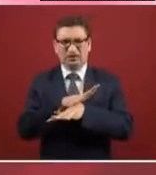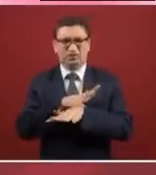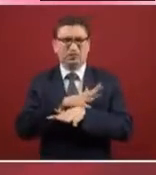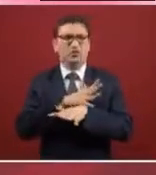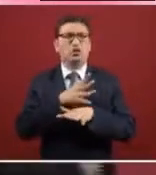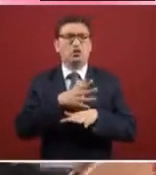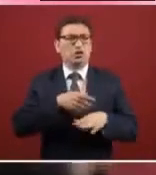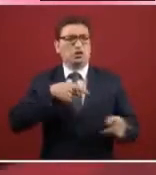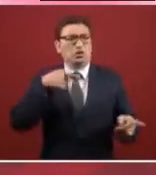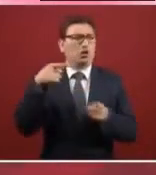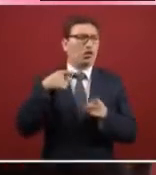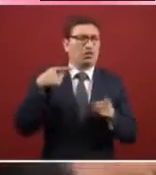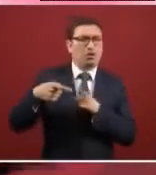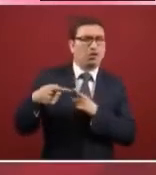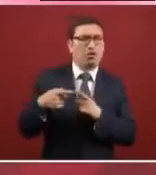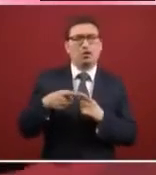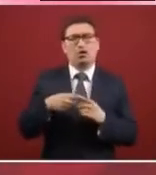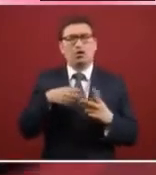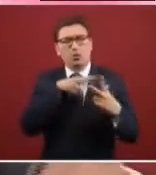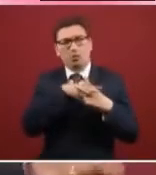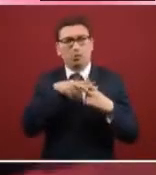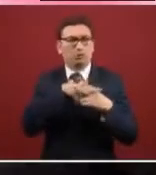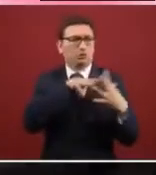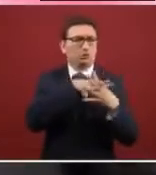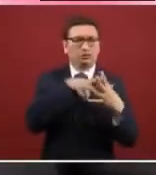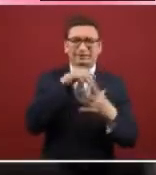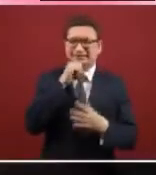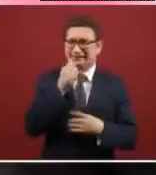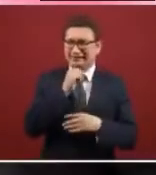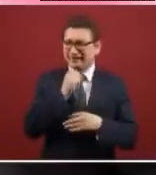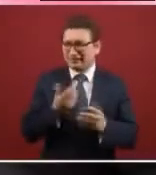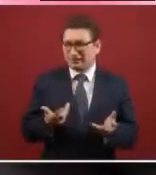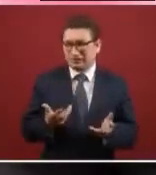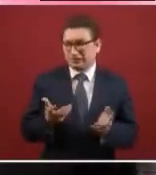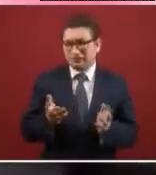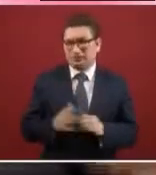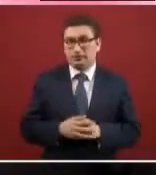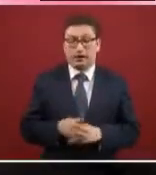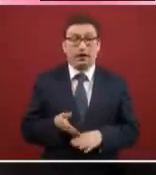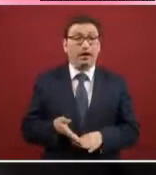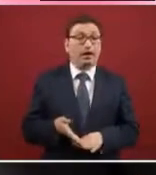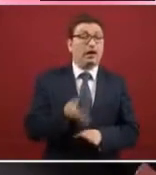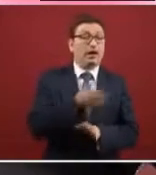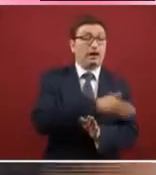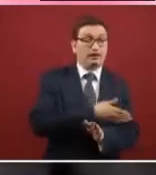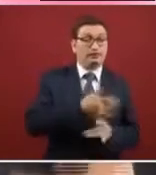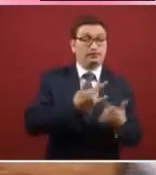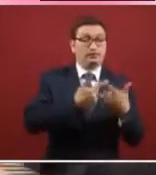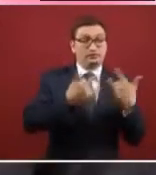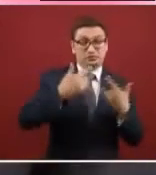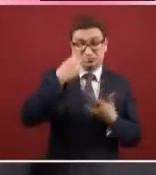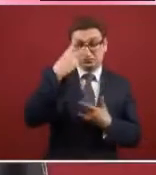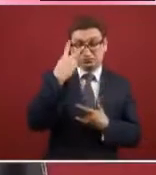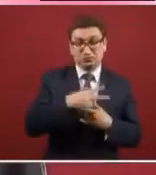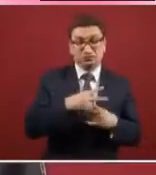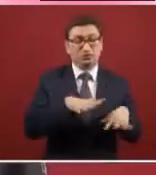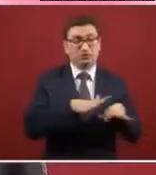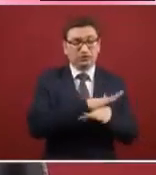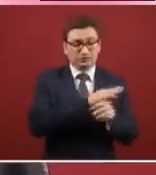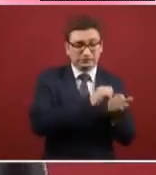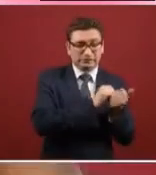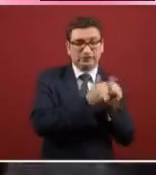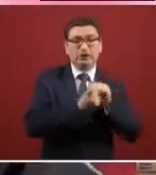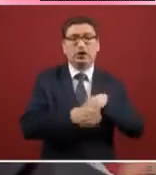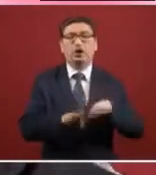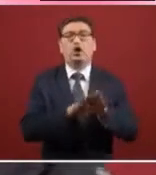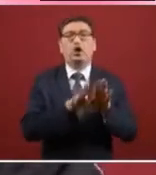violence. Las tres transformaciones que han habido en la historia de México. The previous three transformations have had con las armas. Been done with arms.